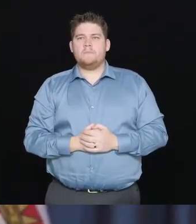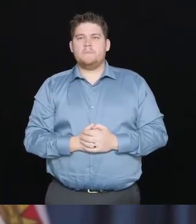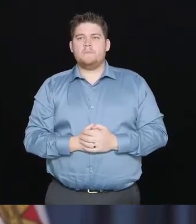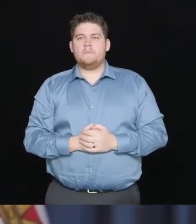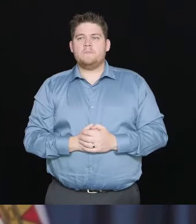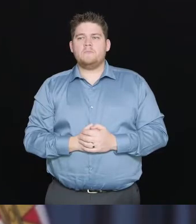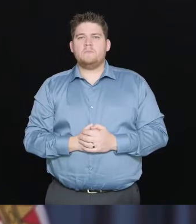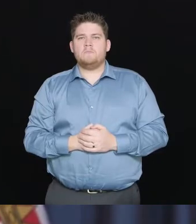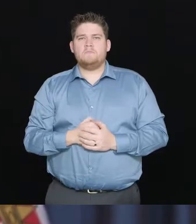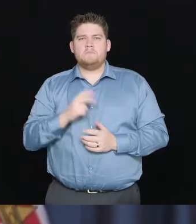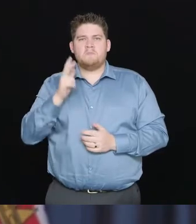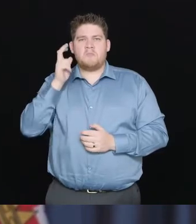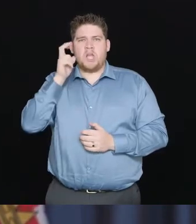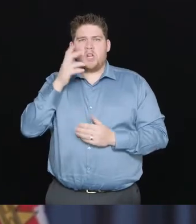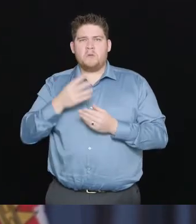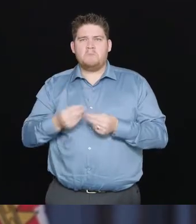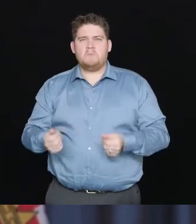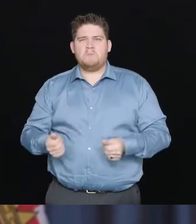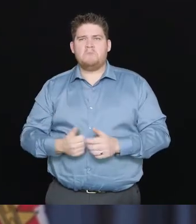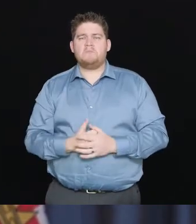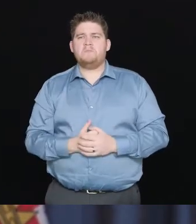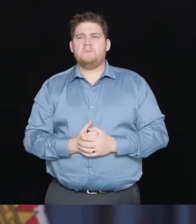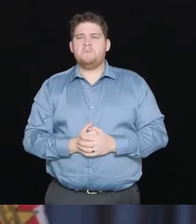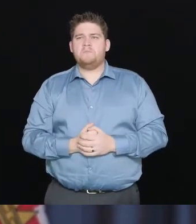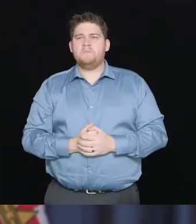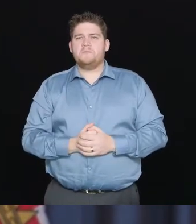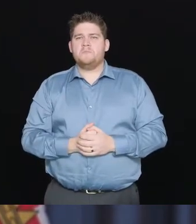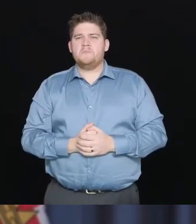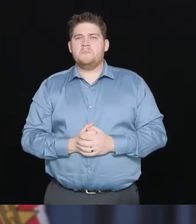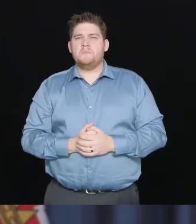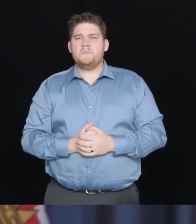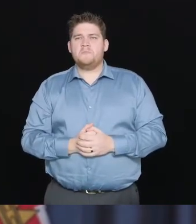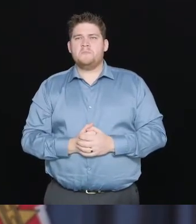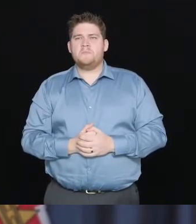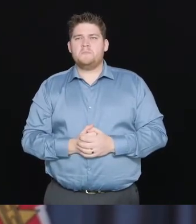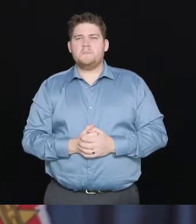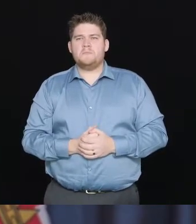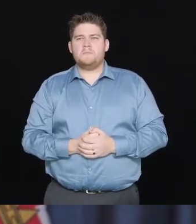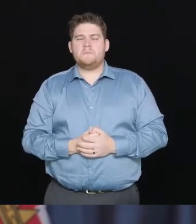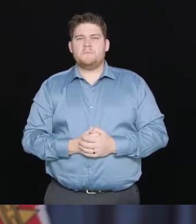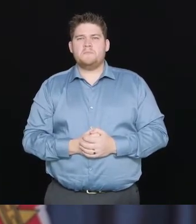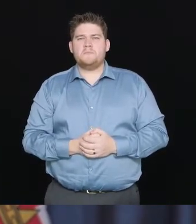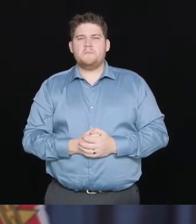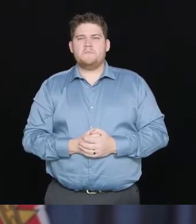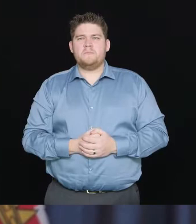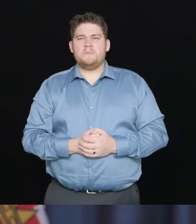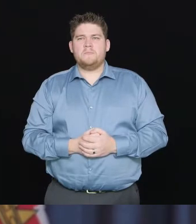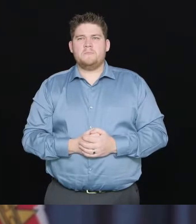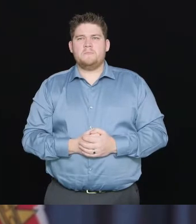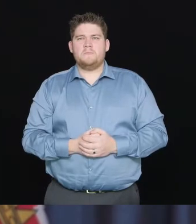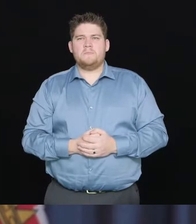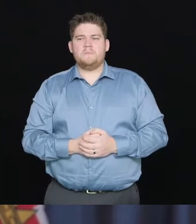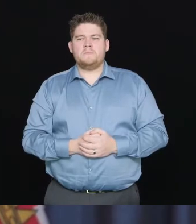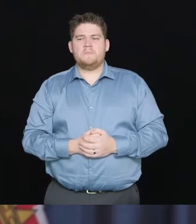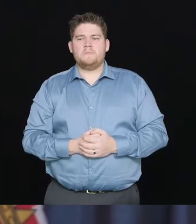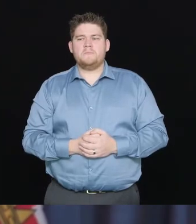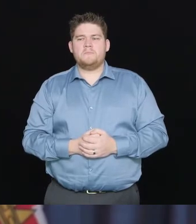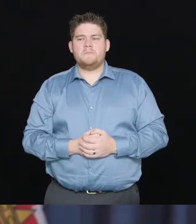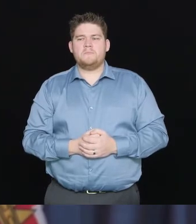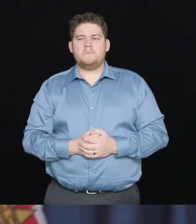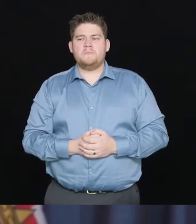Thank you very much, Dr. Henry. As Dr. Henry has said, we now have 725 confirmed cases in British Columbia. That's up